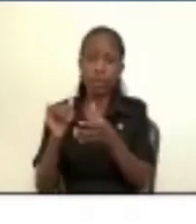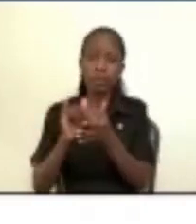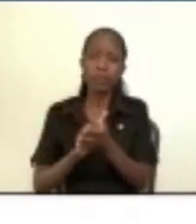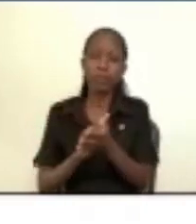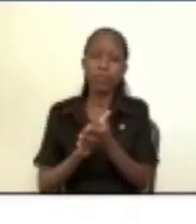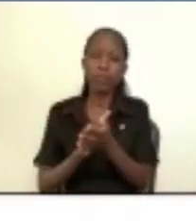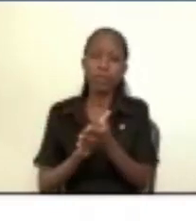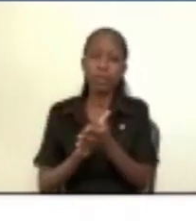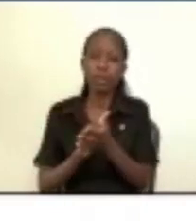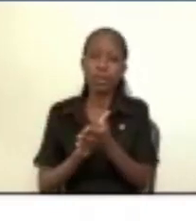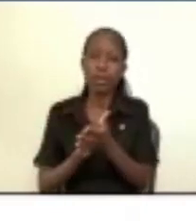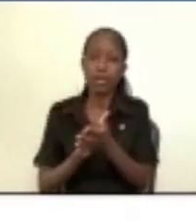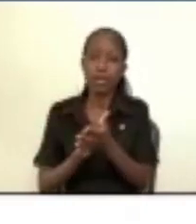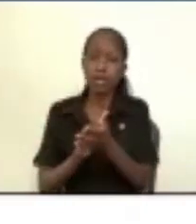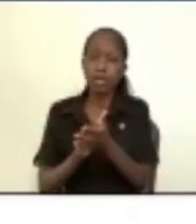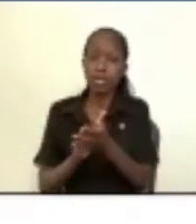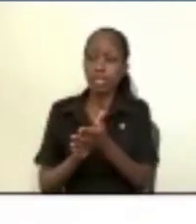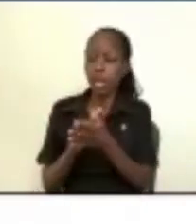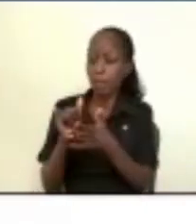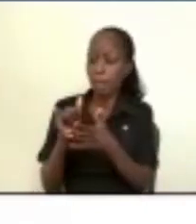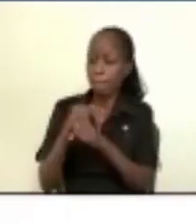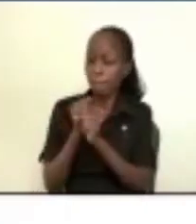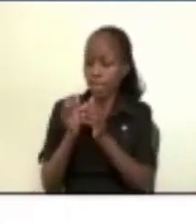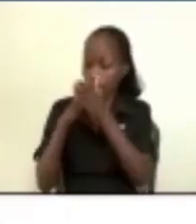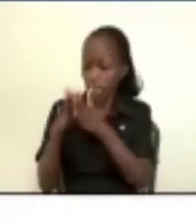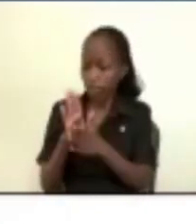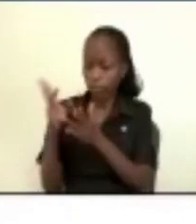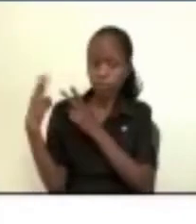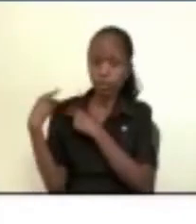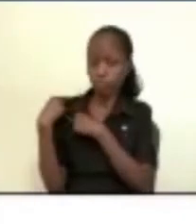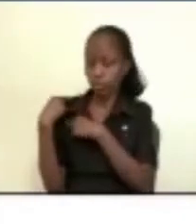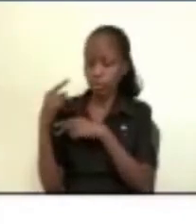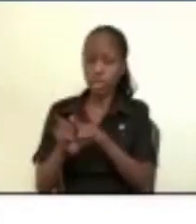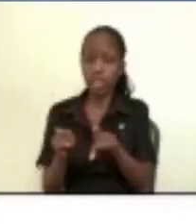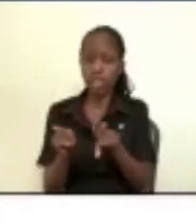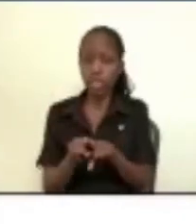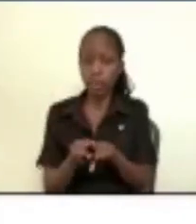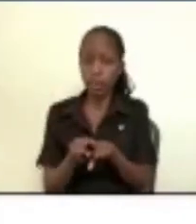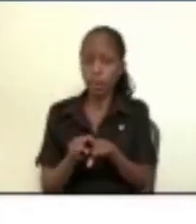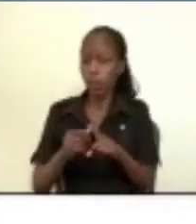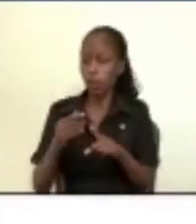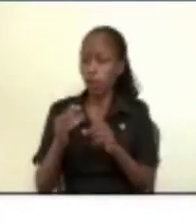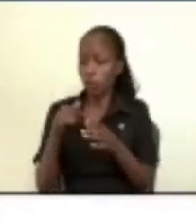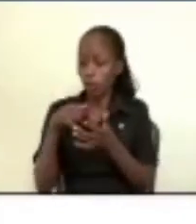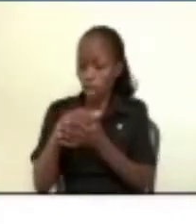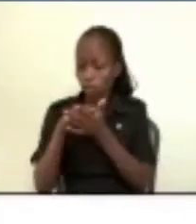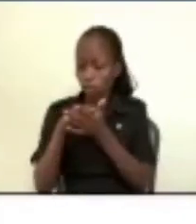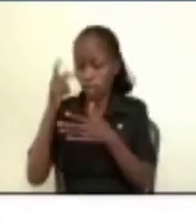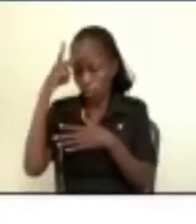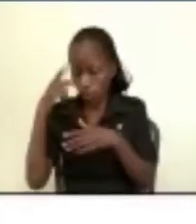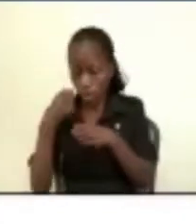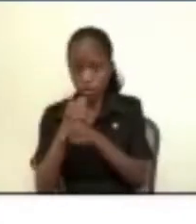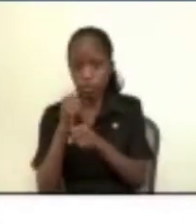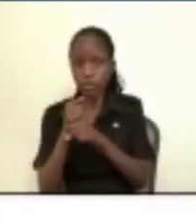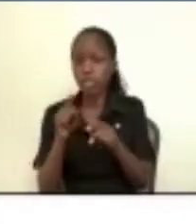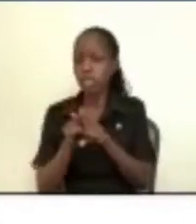are holding power to account, who are involved in policy making, who have various proposals on the solutions that we